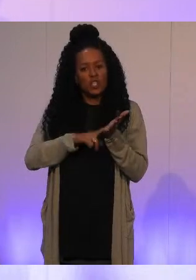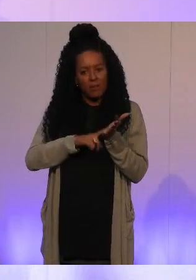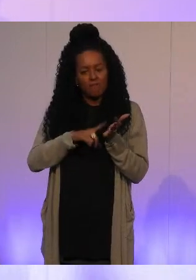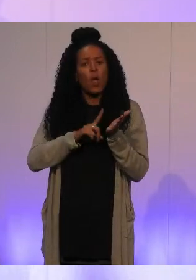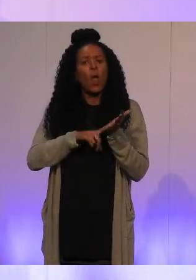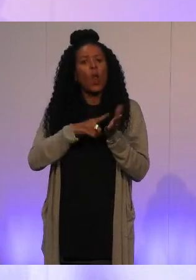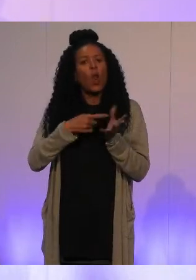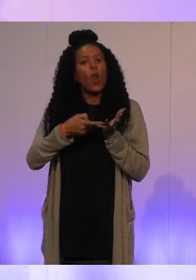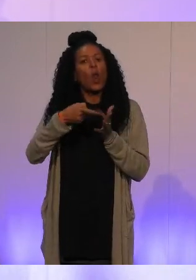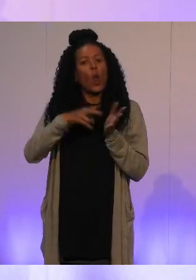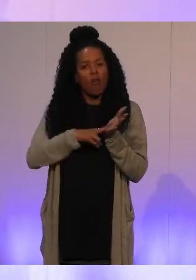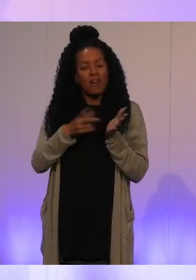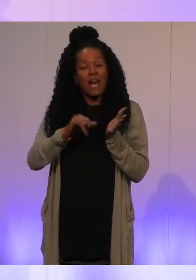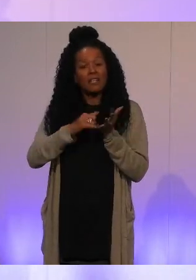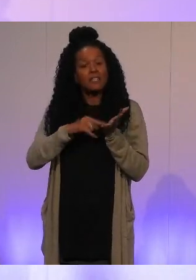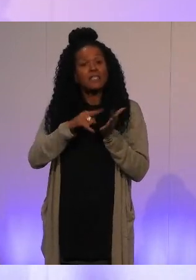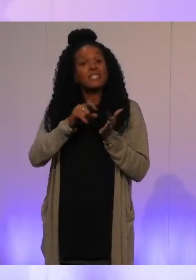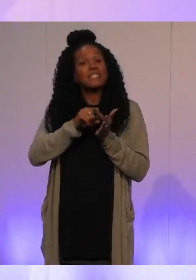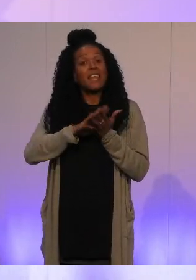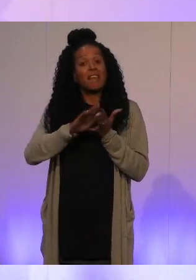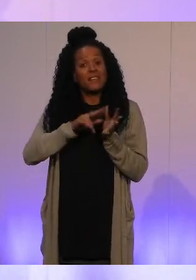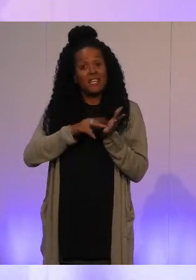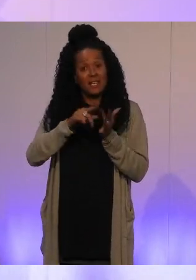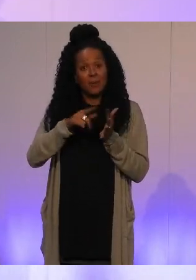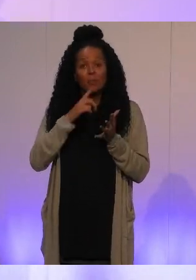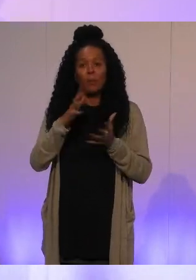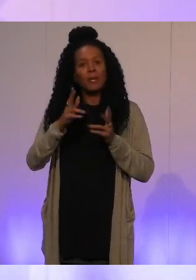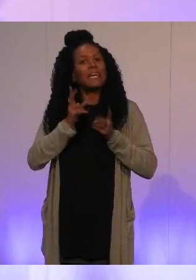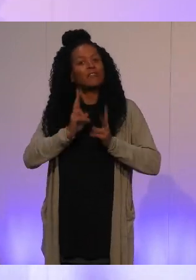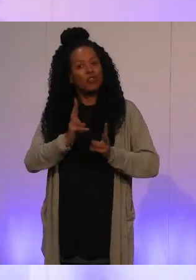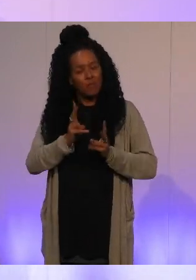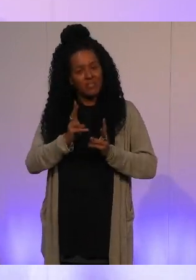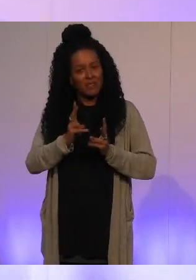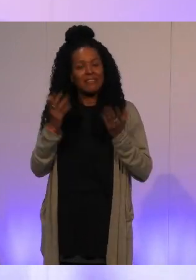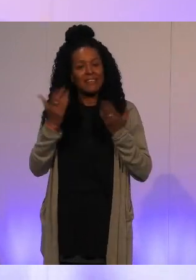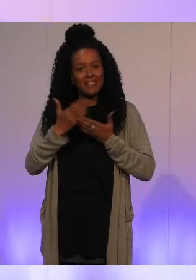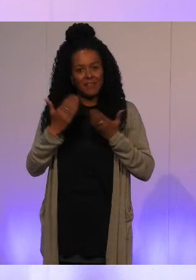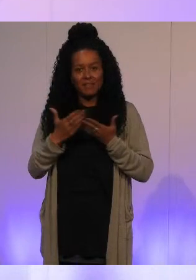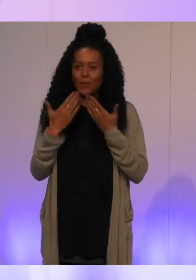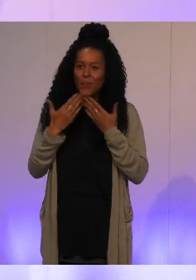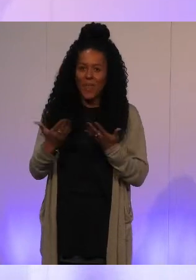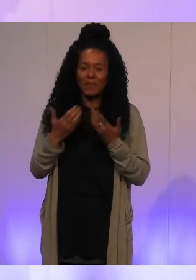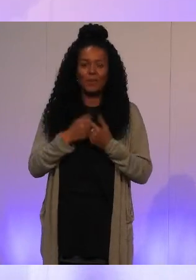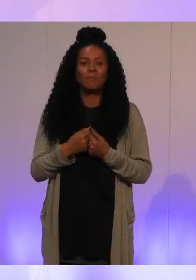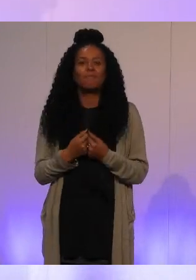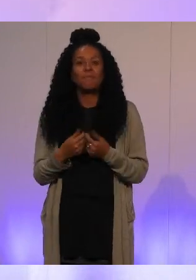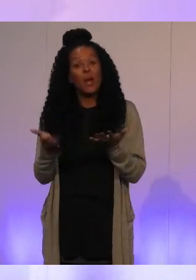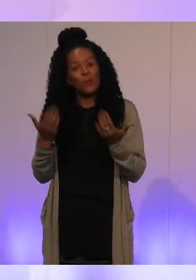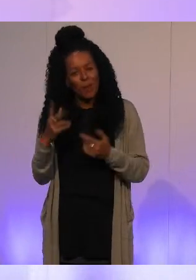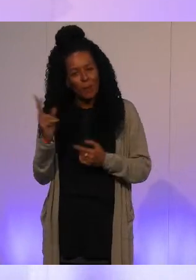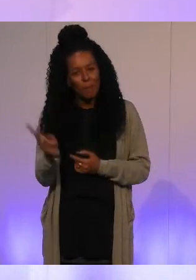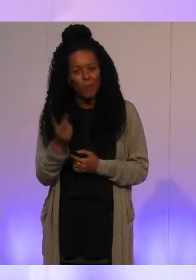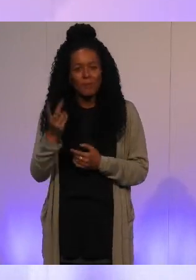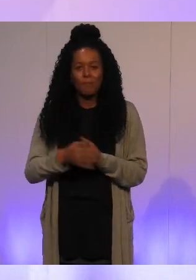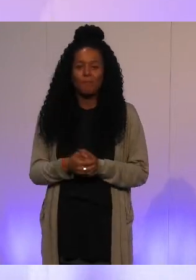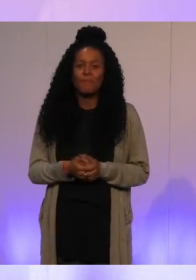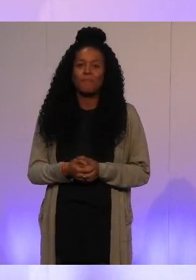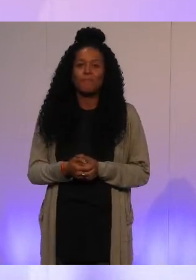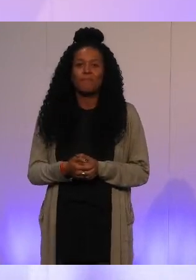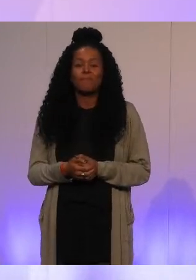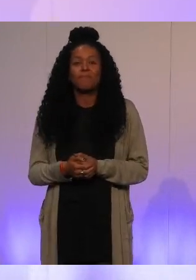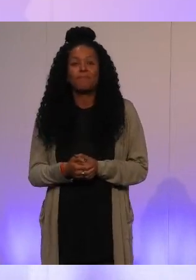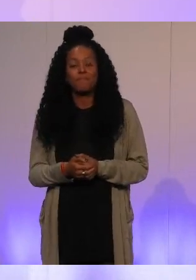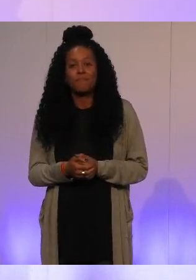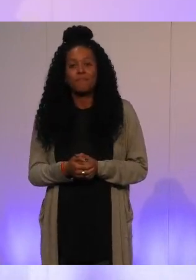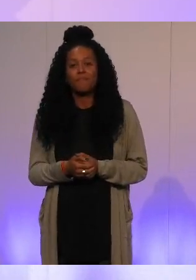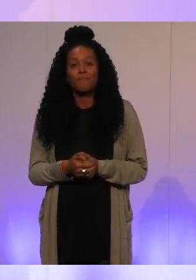and Stephanie will be signing this evening's proceedings for us too, so thank you and a welcome to them. This